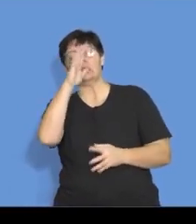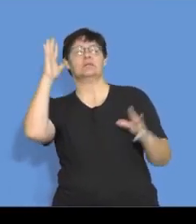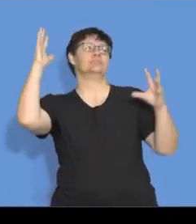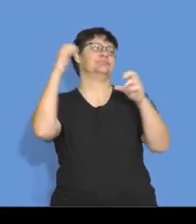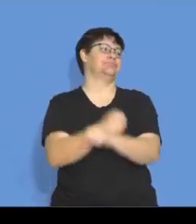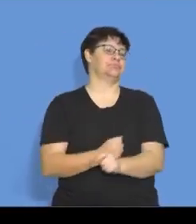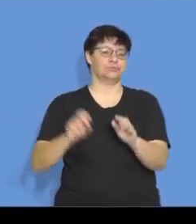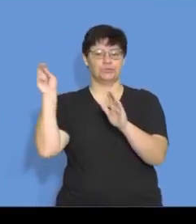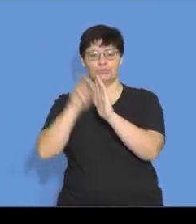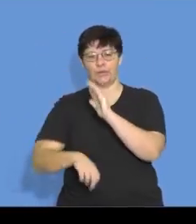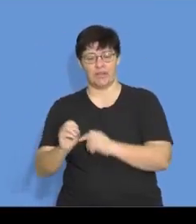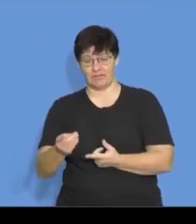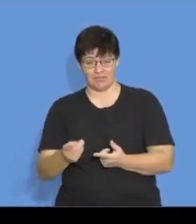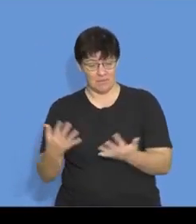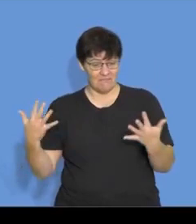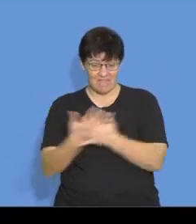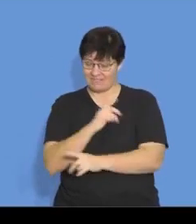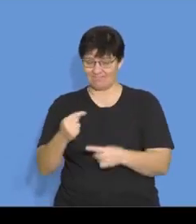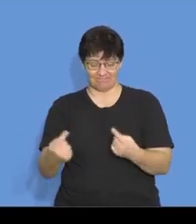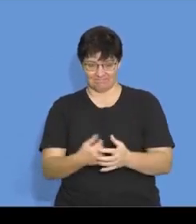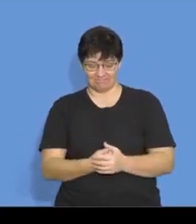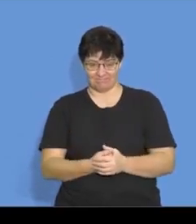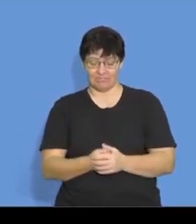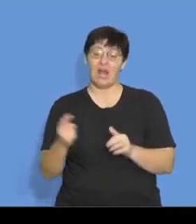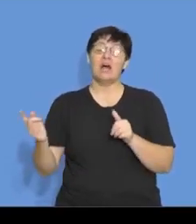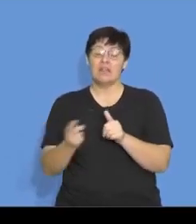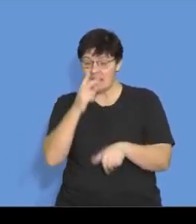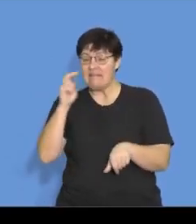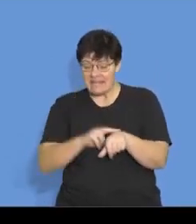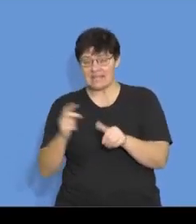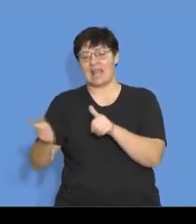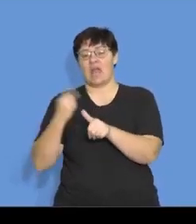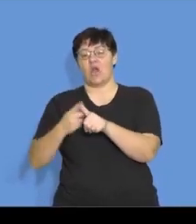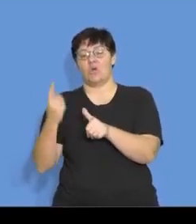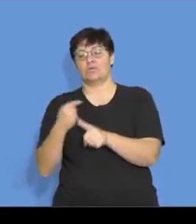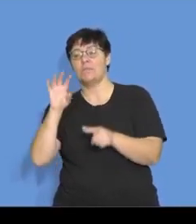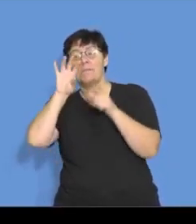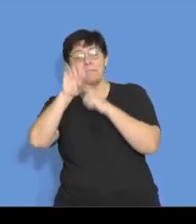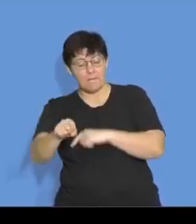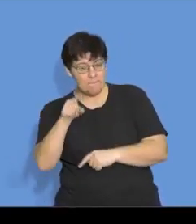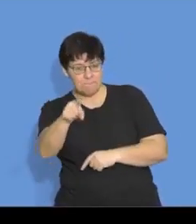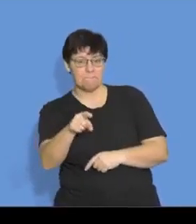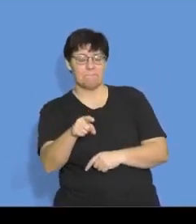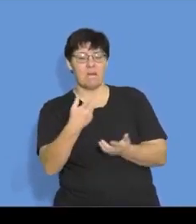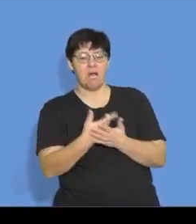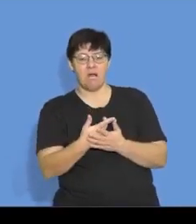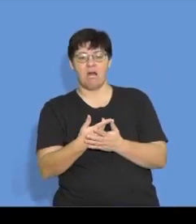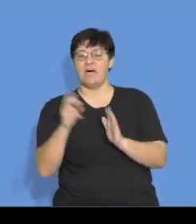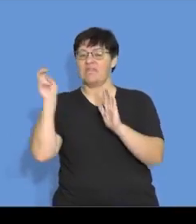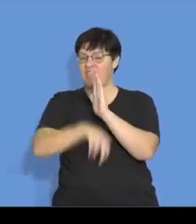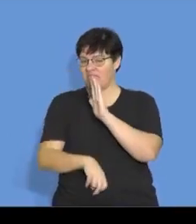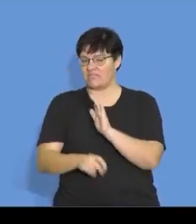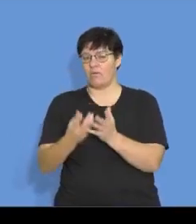or quickly detected. A stock take is necessary to determine leakages or theft. That